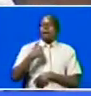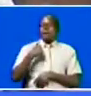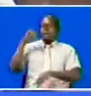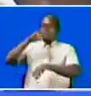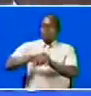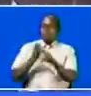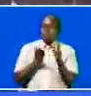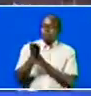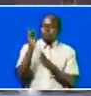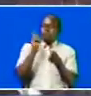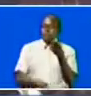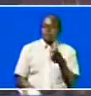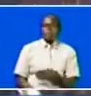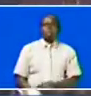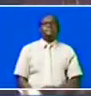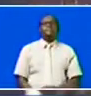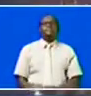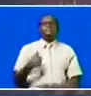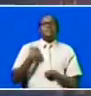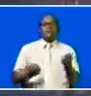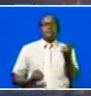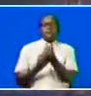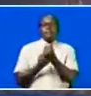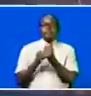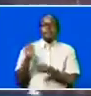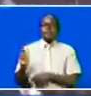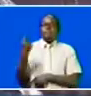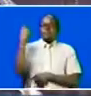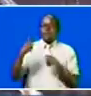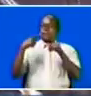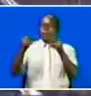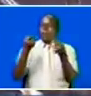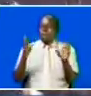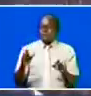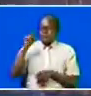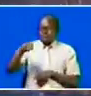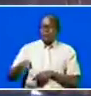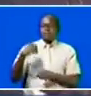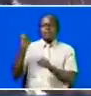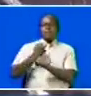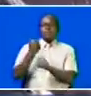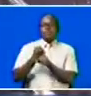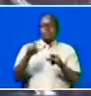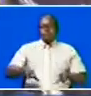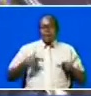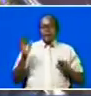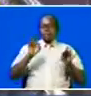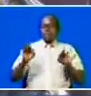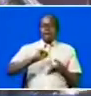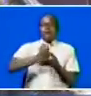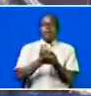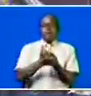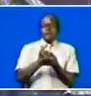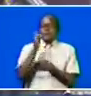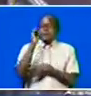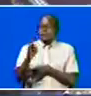ameipata kivipi. Na mimi naunga mkono Mheshimiwa Rais vile amesema kwamba watu wafanye lifestyle audit. Ndio